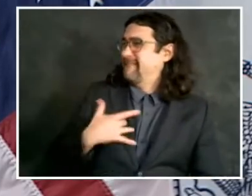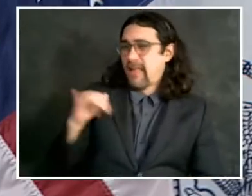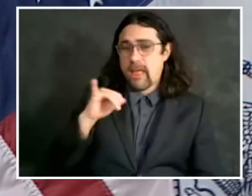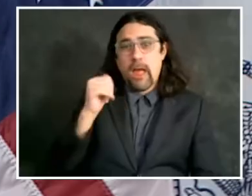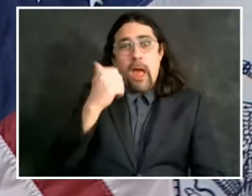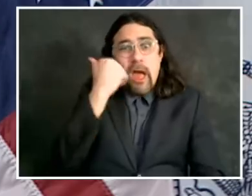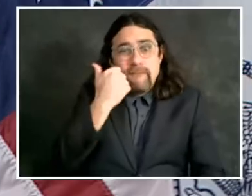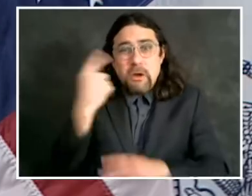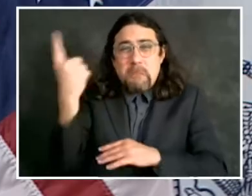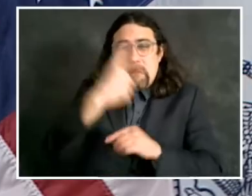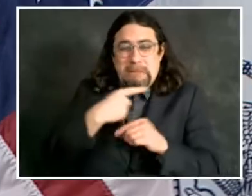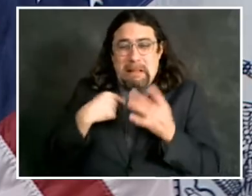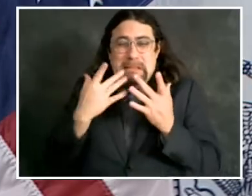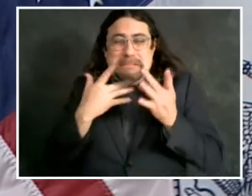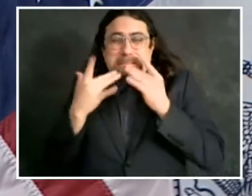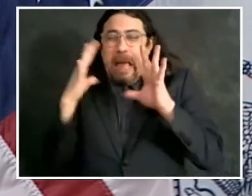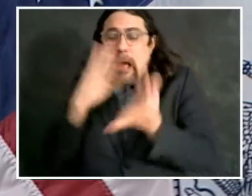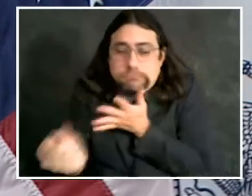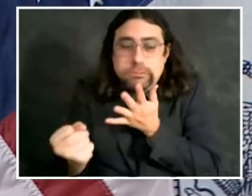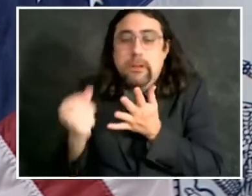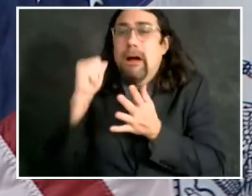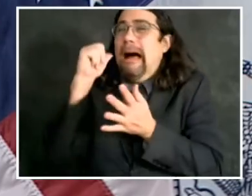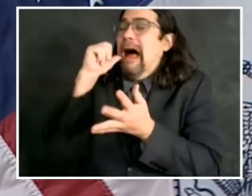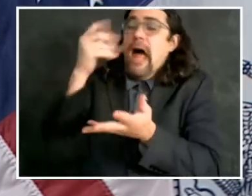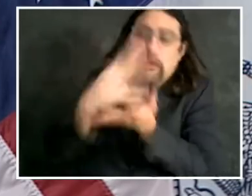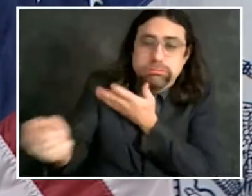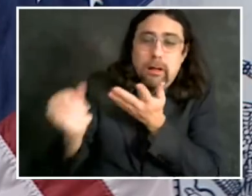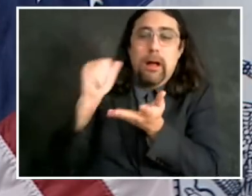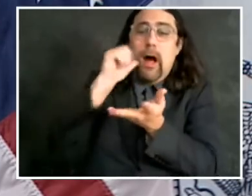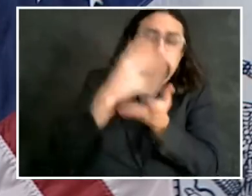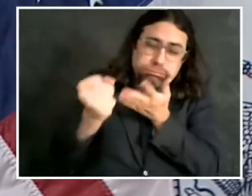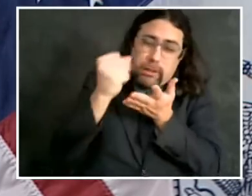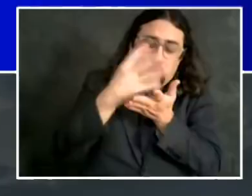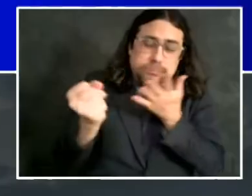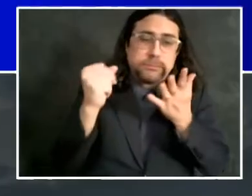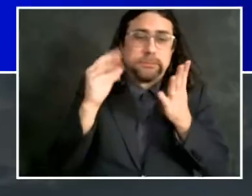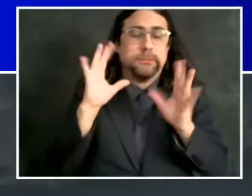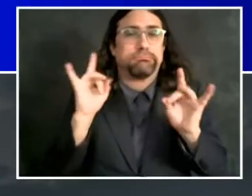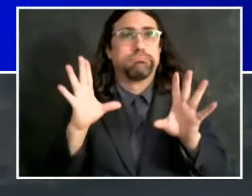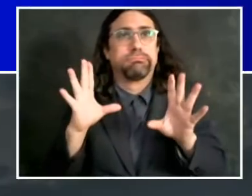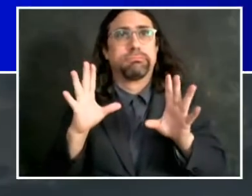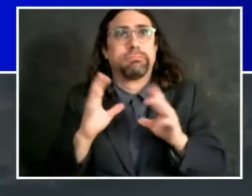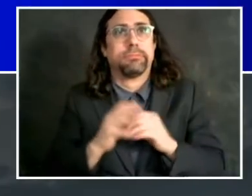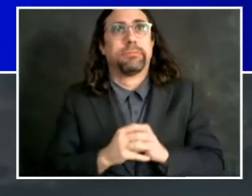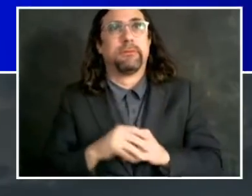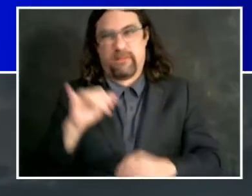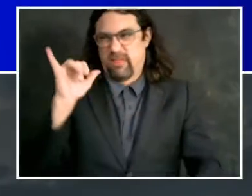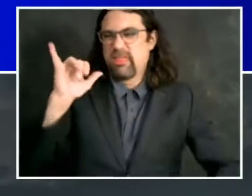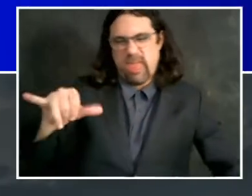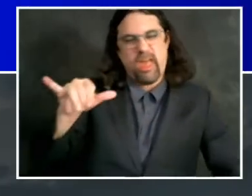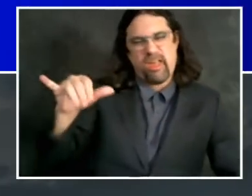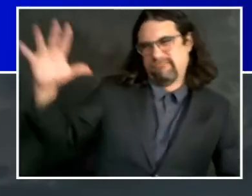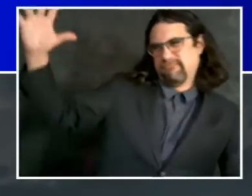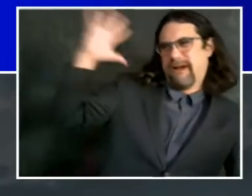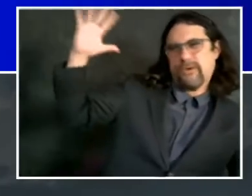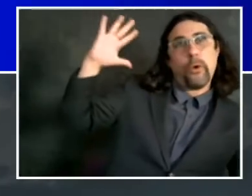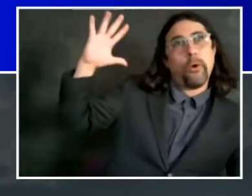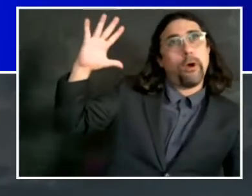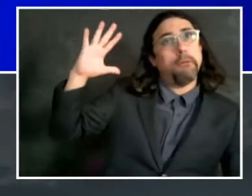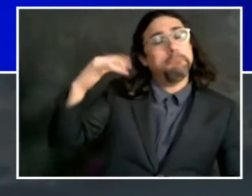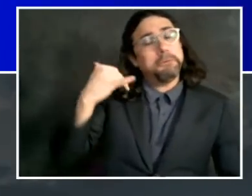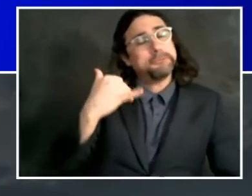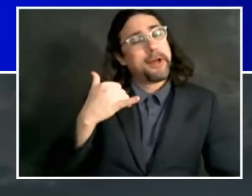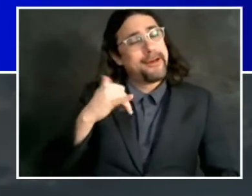But today, I am happy to share some very good news. And this is one really important piece of the puzzle, because having those